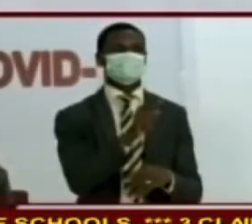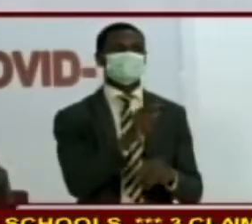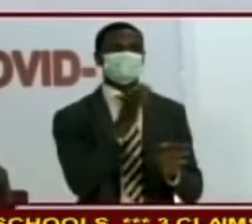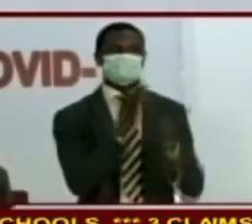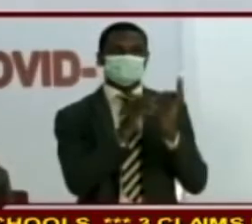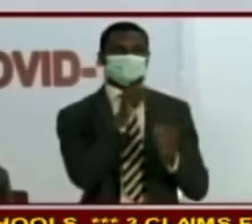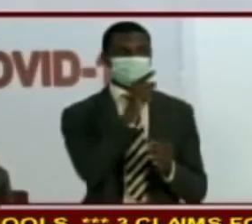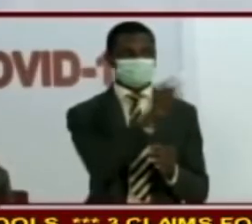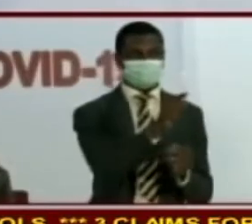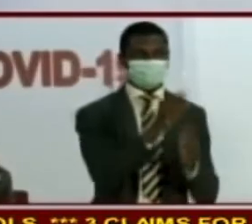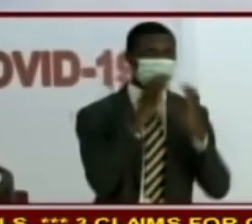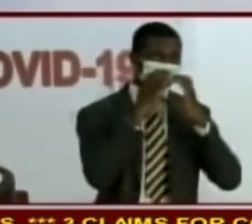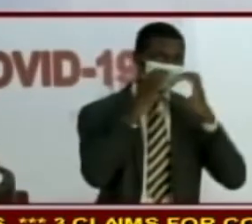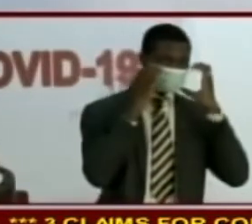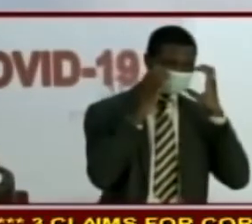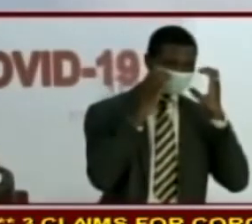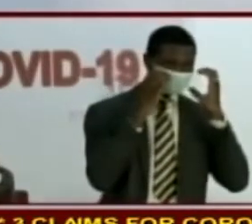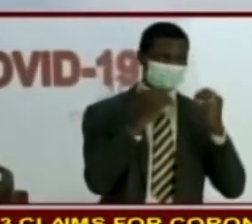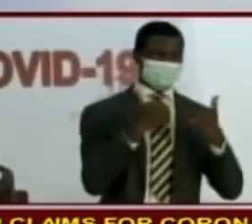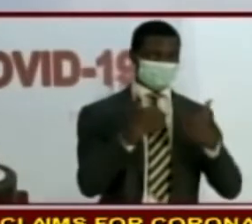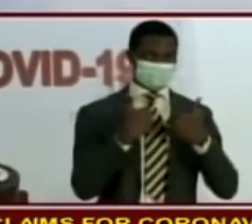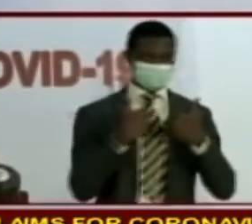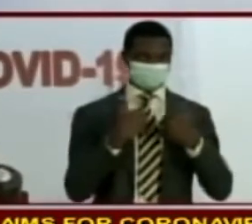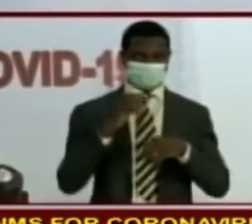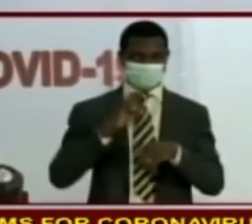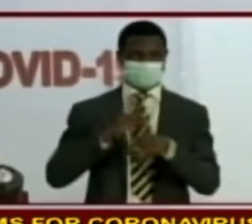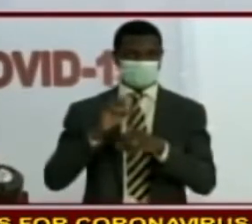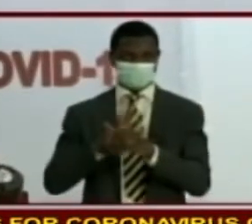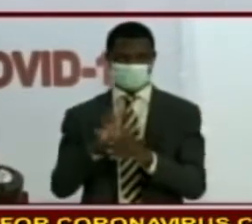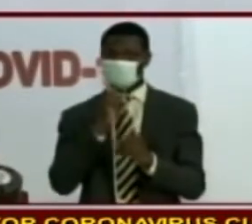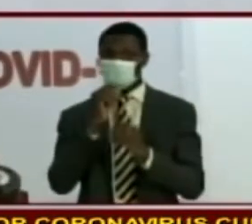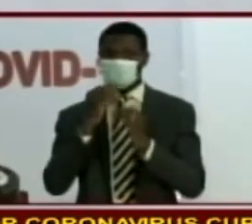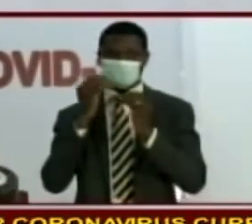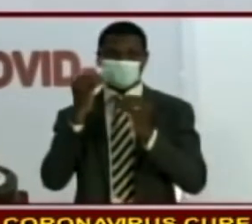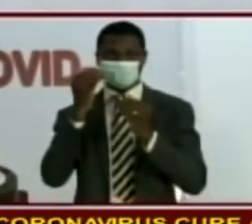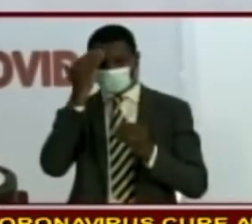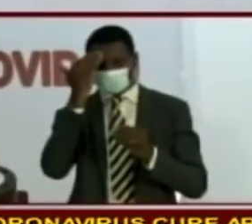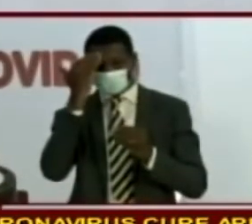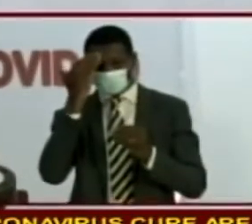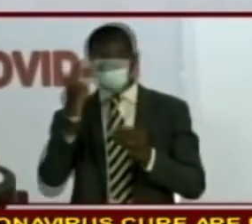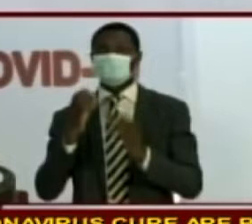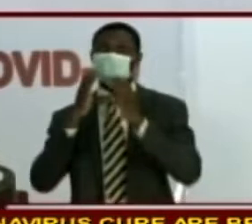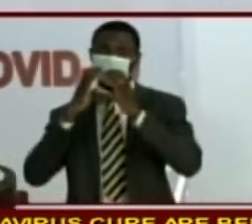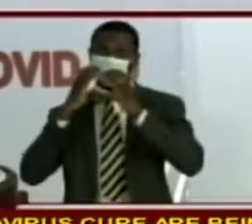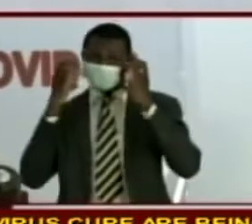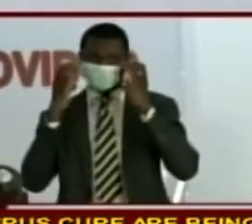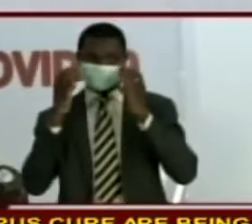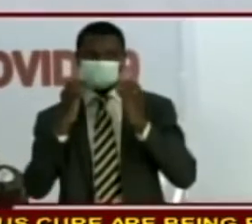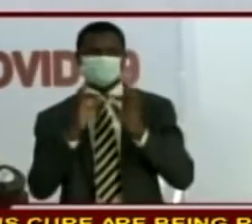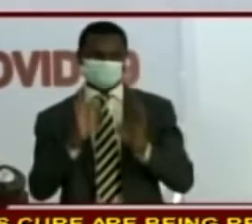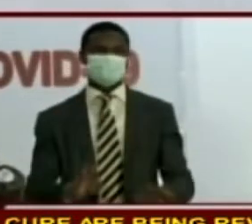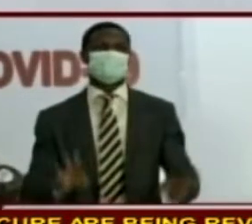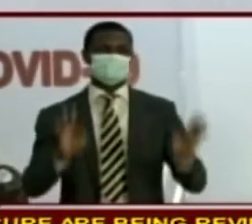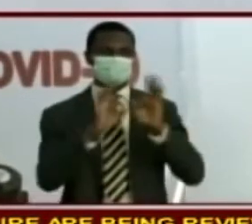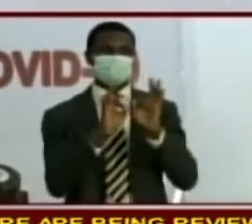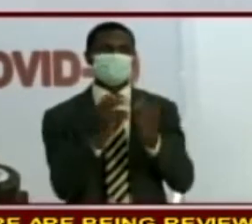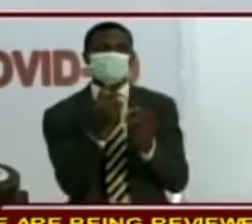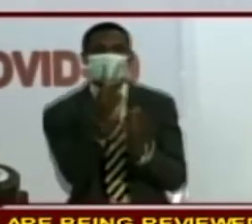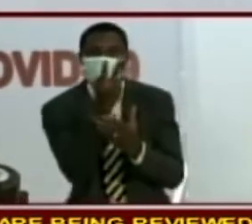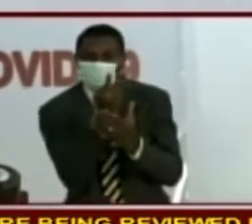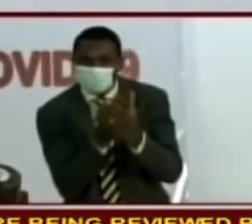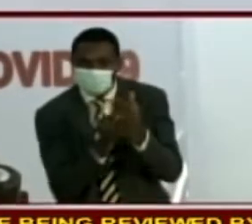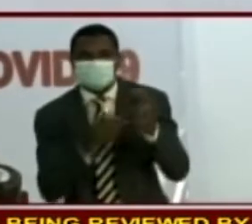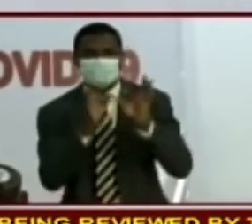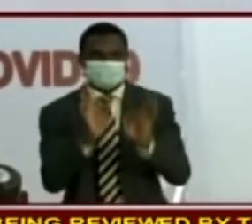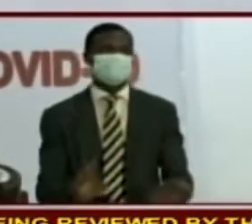are infected and in early stages and you don't know, that's the biggest value of a mask, and that's why it's important for